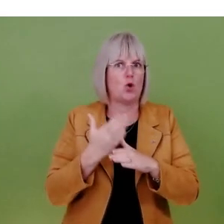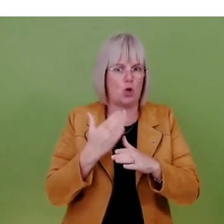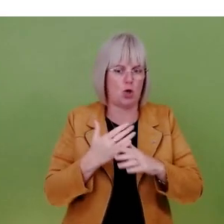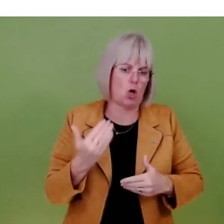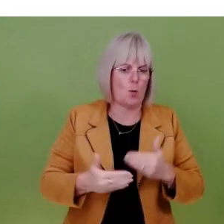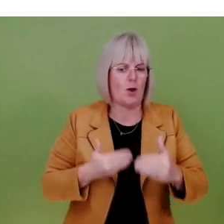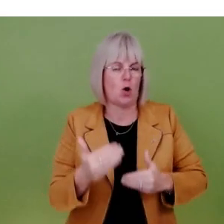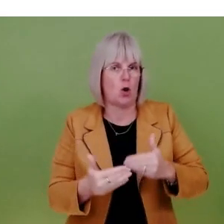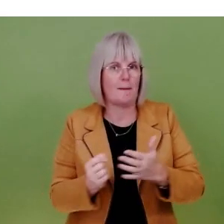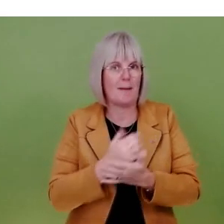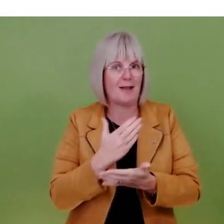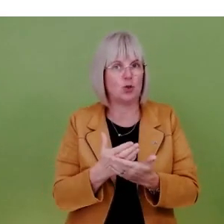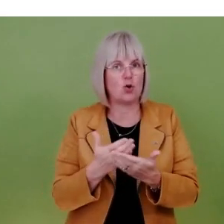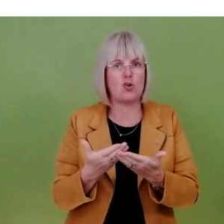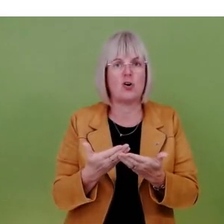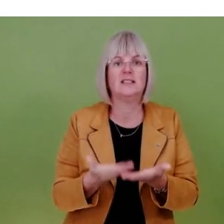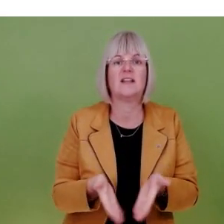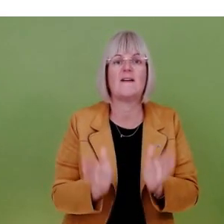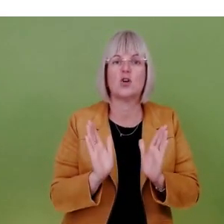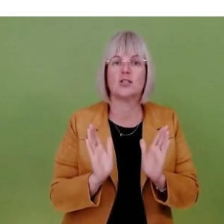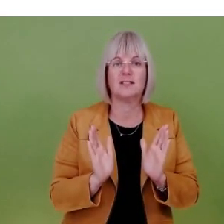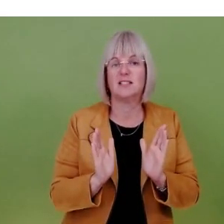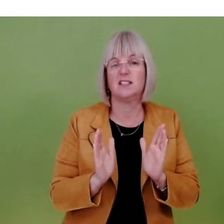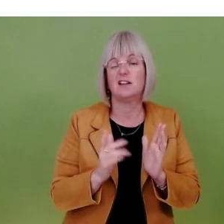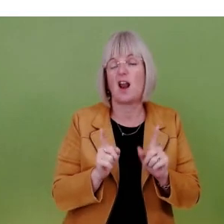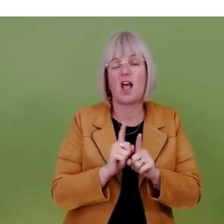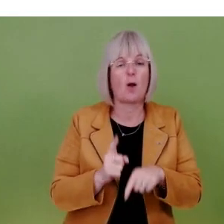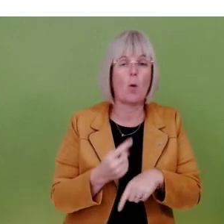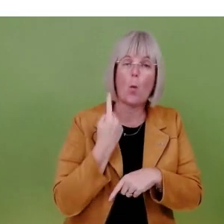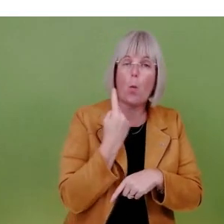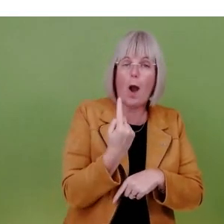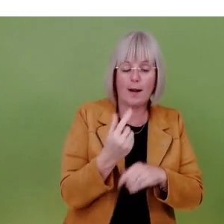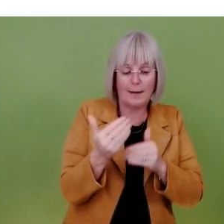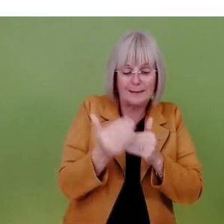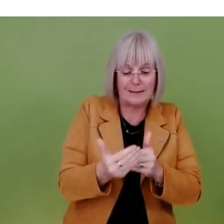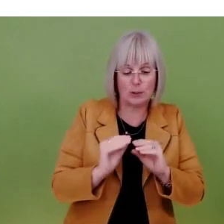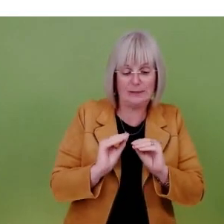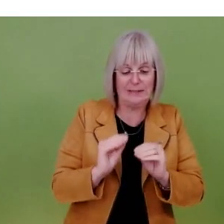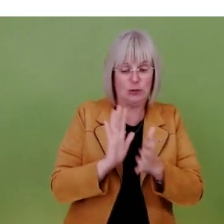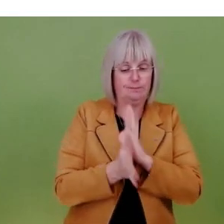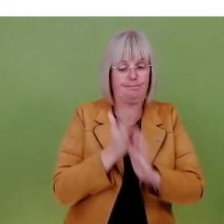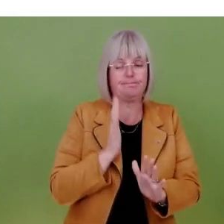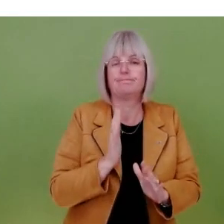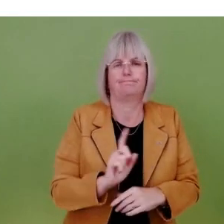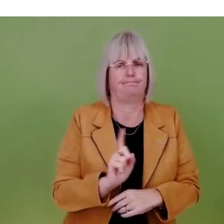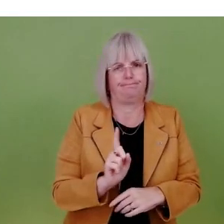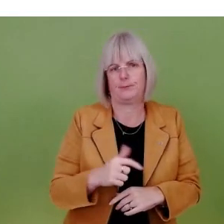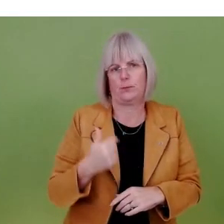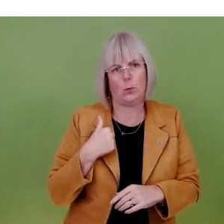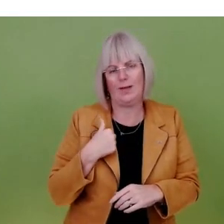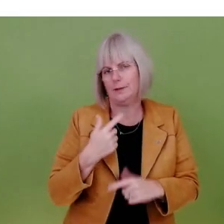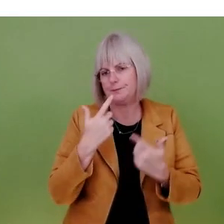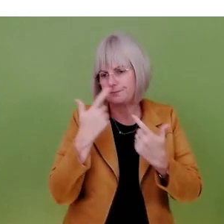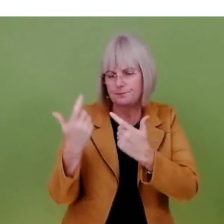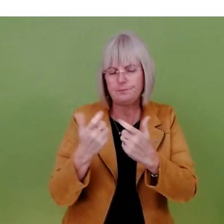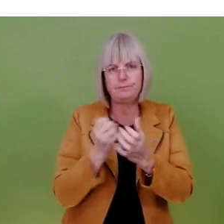diversity isn't just one session in a module. We're looking at all the different areas, from LGBTQ to working with disabilities